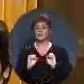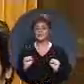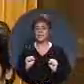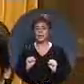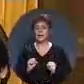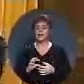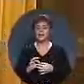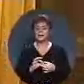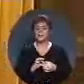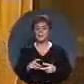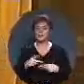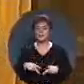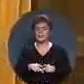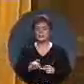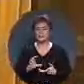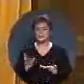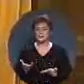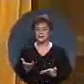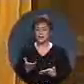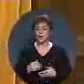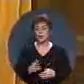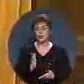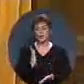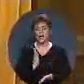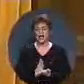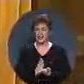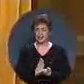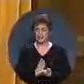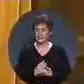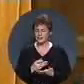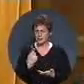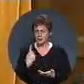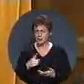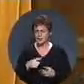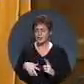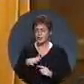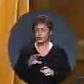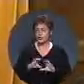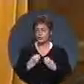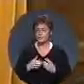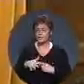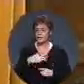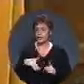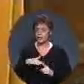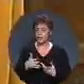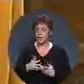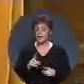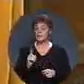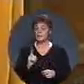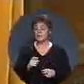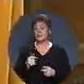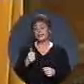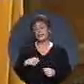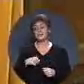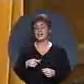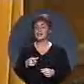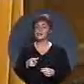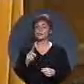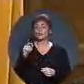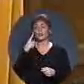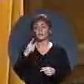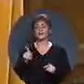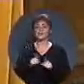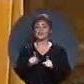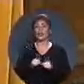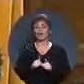Conservative members paralyzed the work of the Environment Committee. The Prime Minister is trying to act as if he ran a majority government, and when the opposition calls